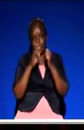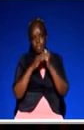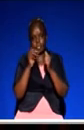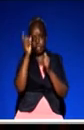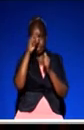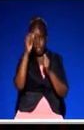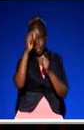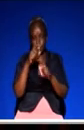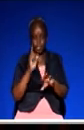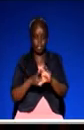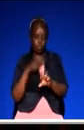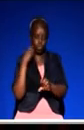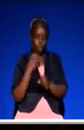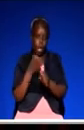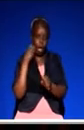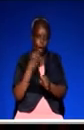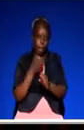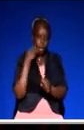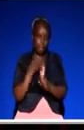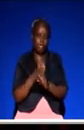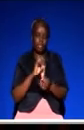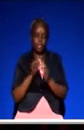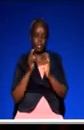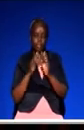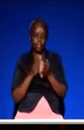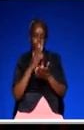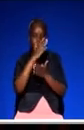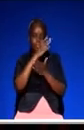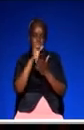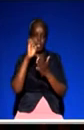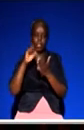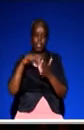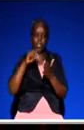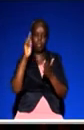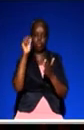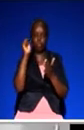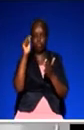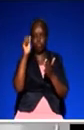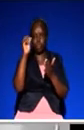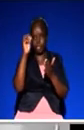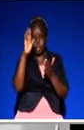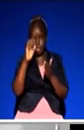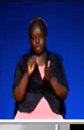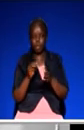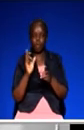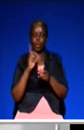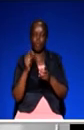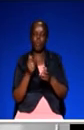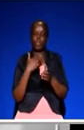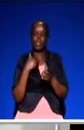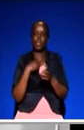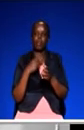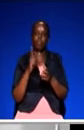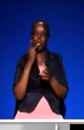all right? Well, however, if you are at the equator, you can see where we have our pink, our